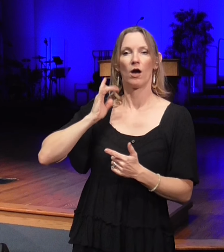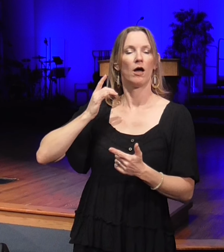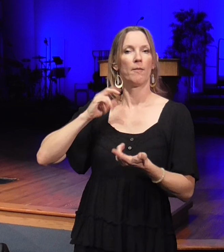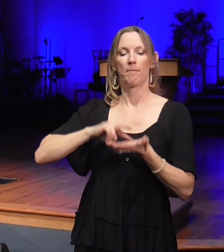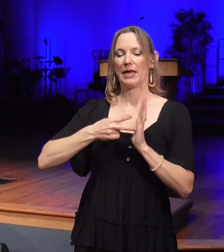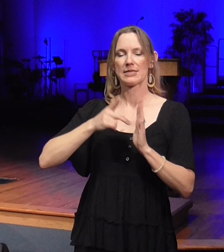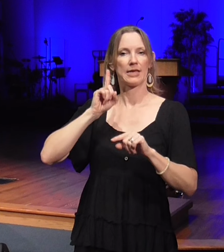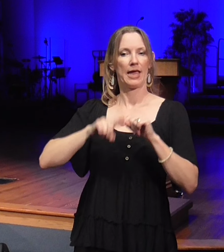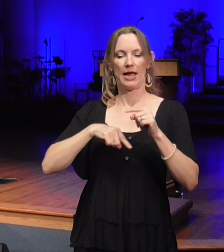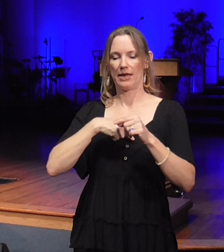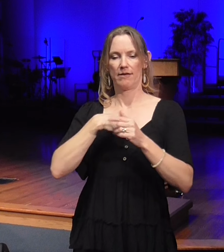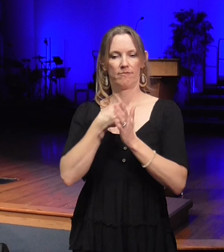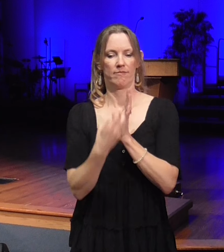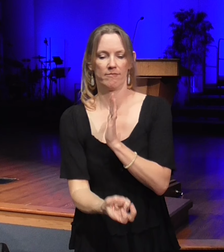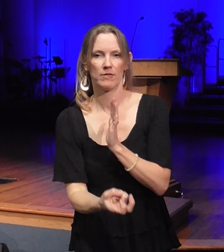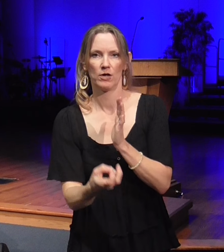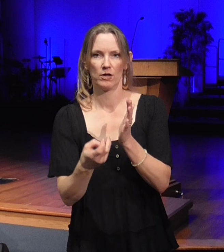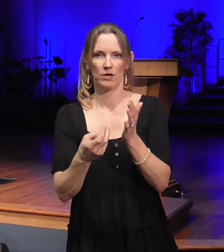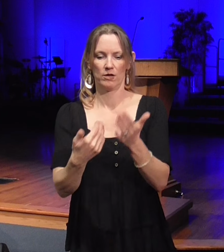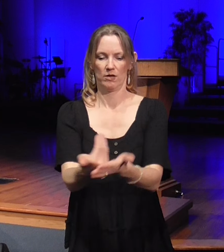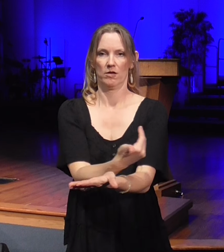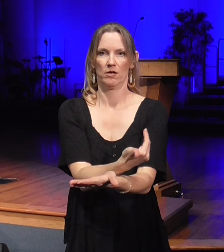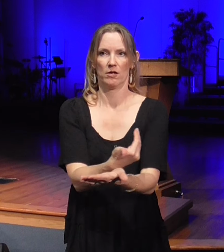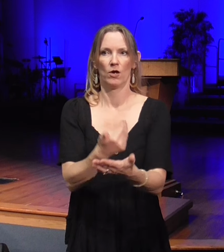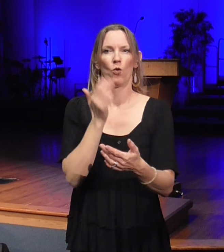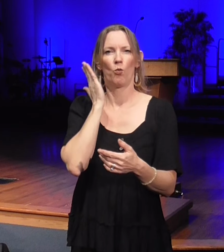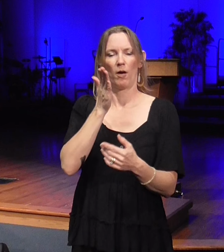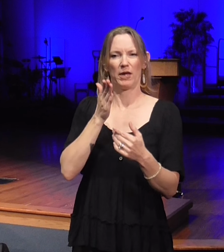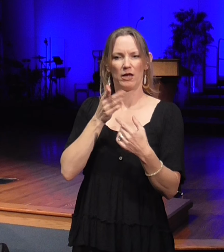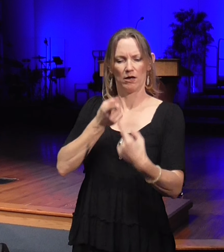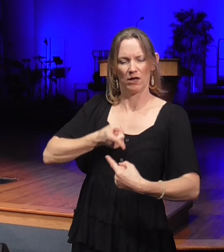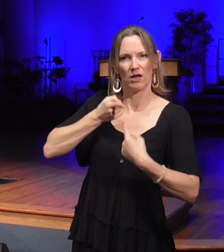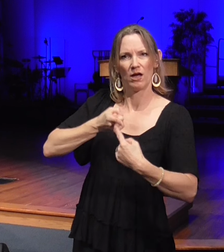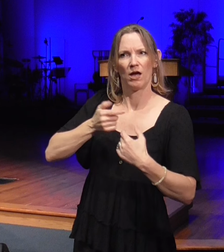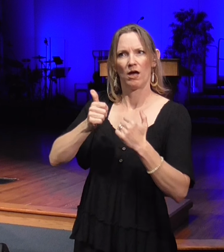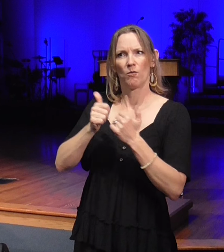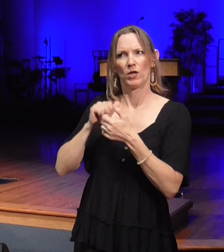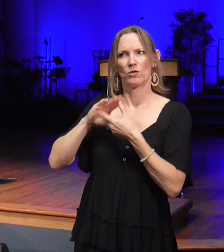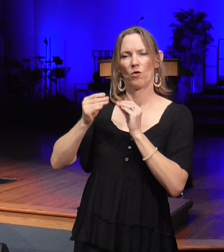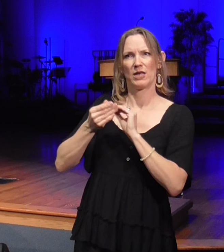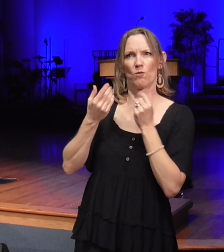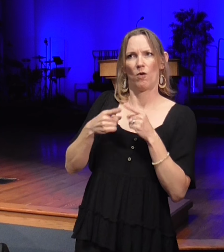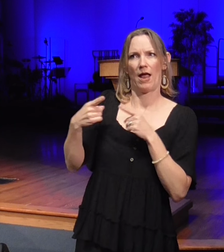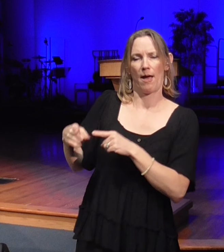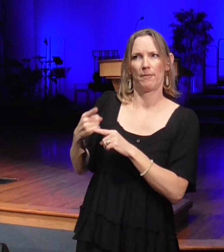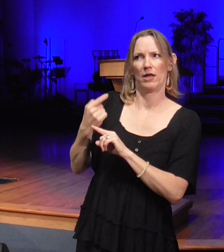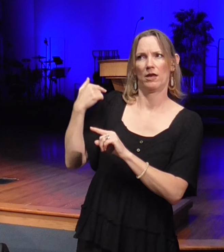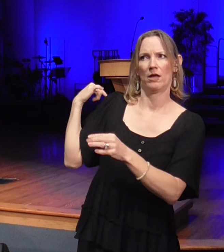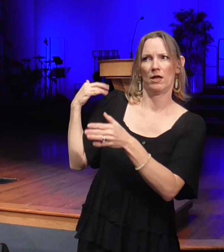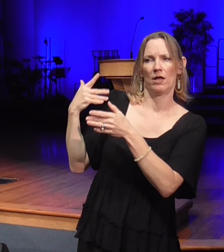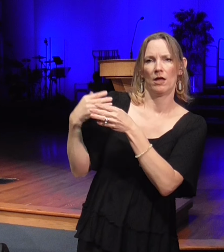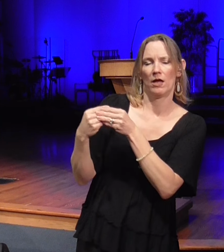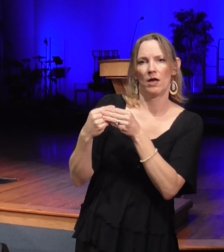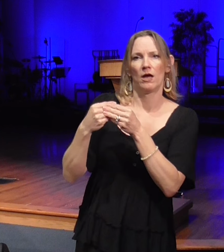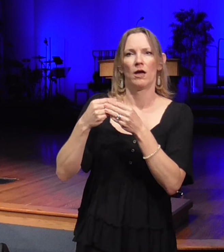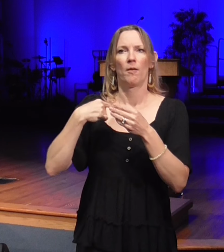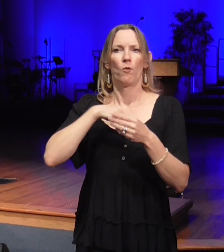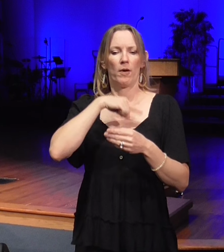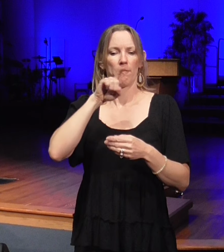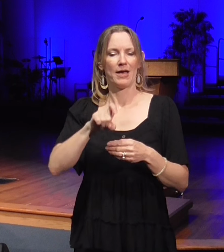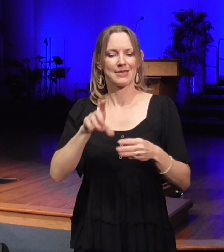what is. We will only be wrestling, telling ourselves stories to try to figure out what was. Until we can accept what is right